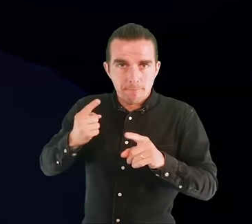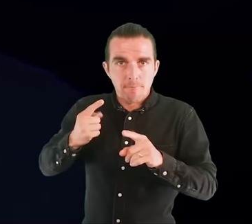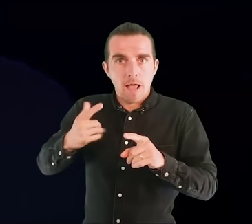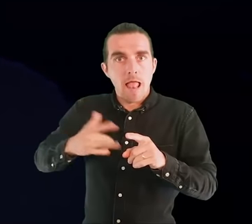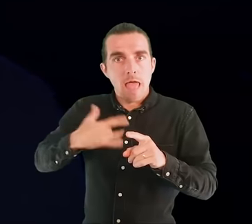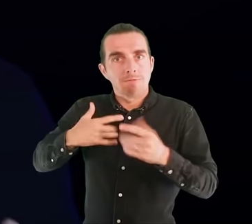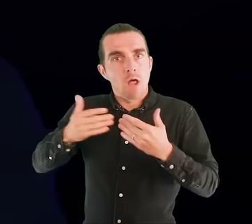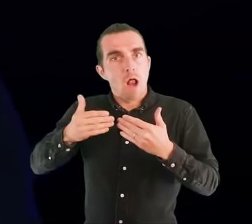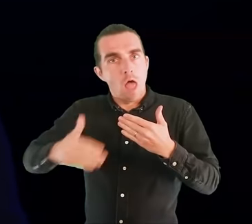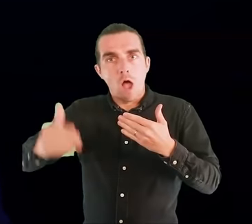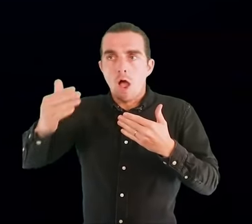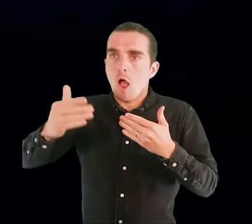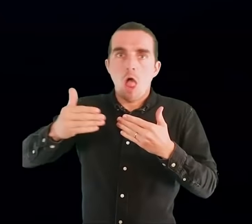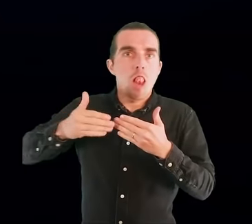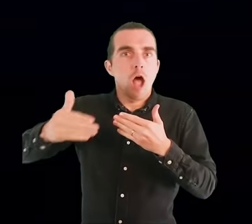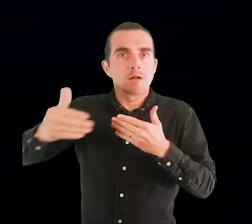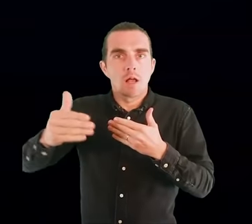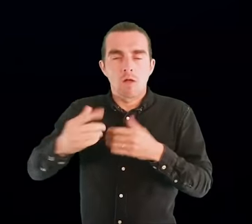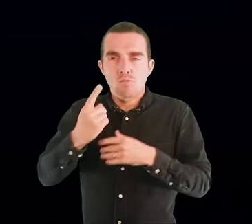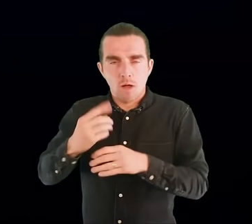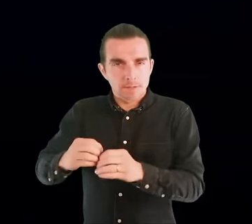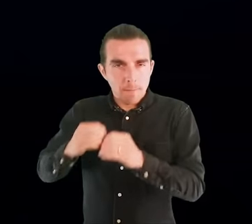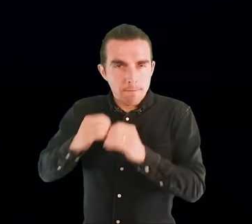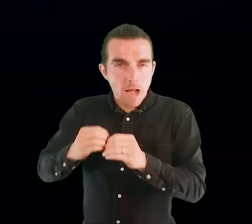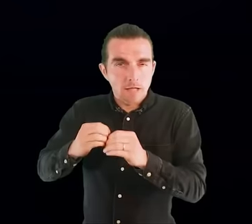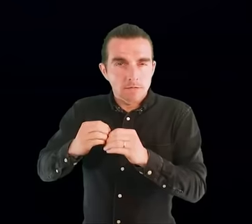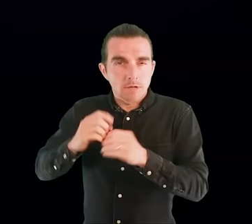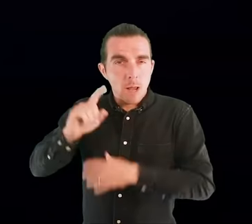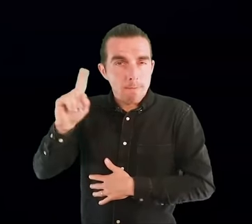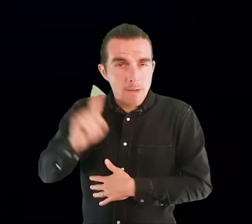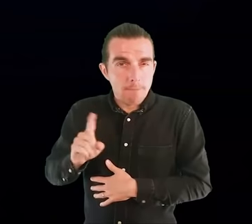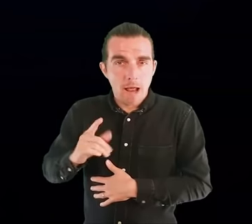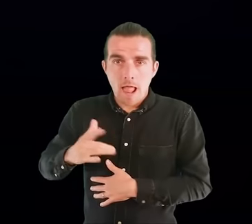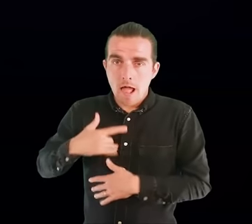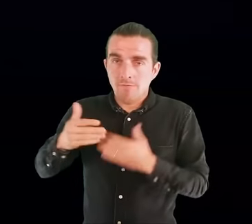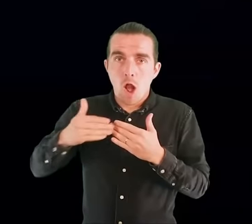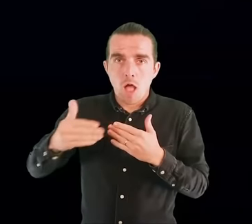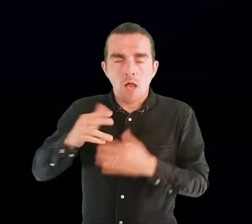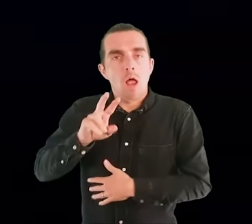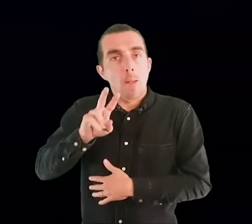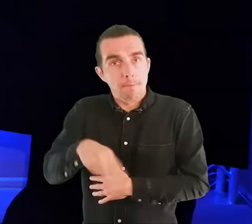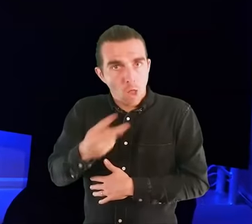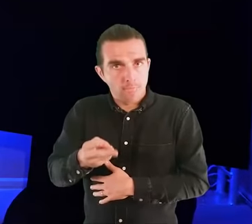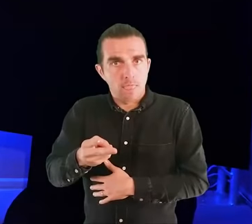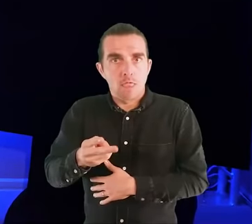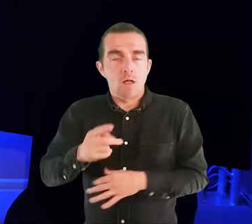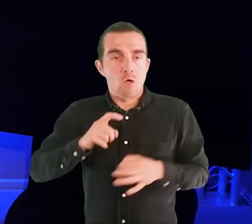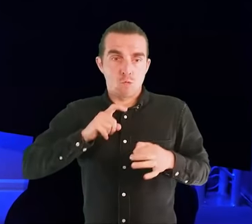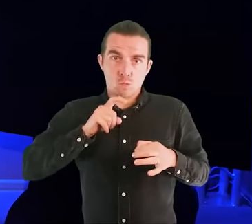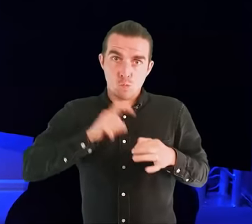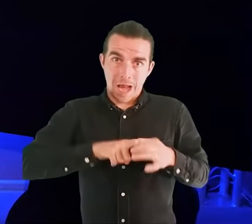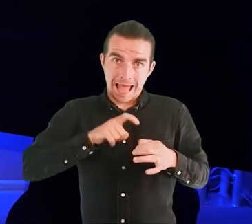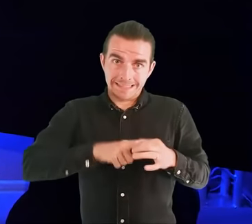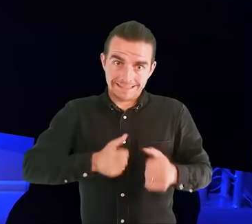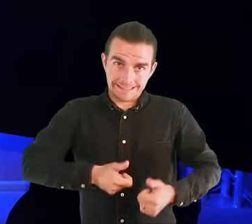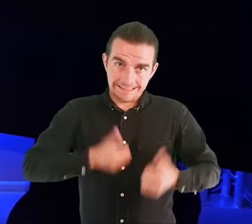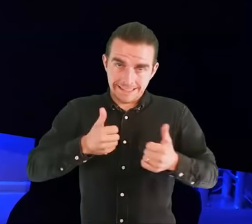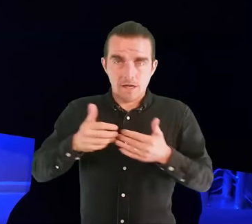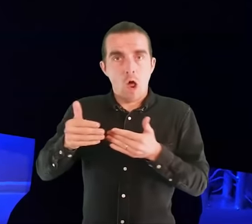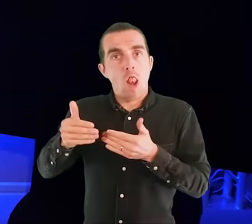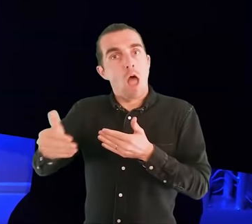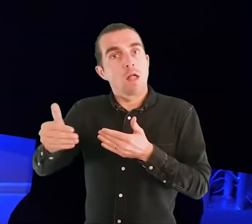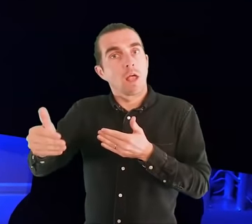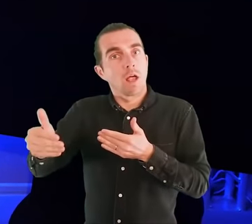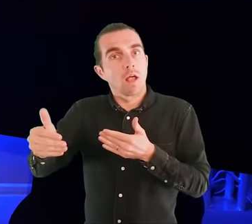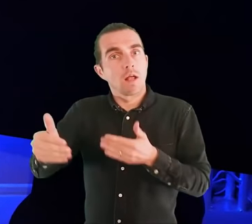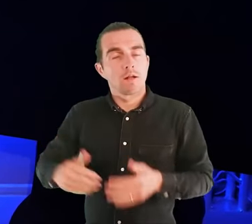lives. Because scientists are busy with research. Big business is busy making profits. But